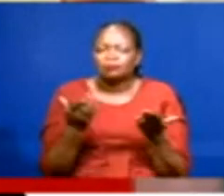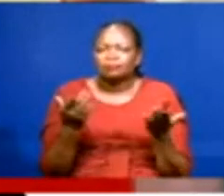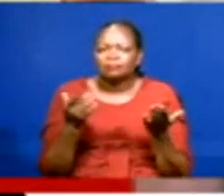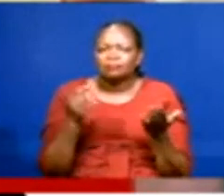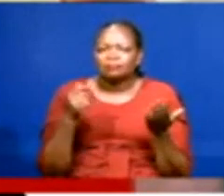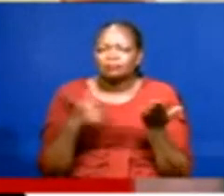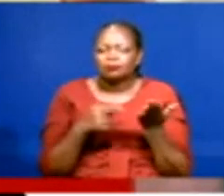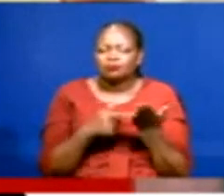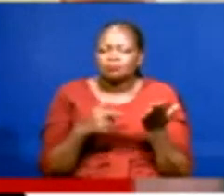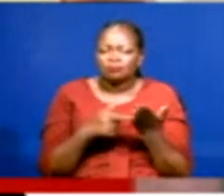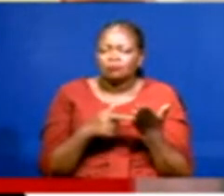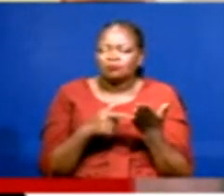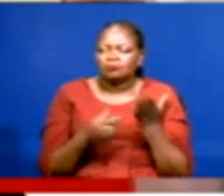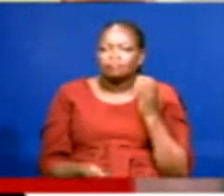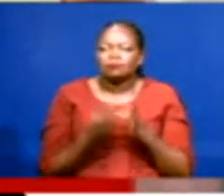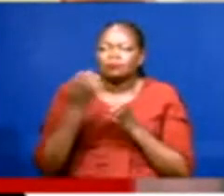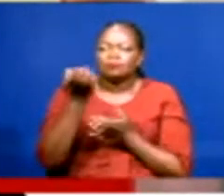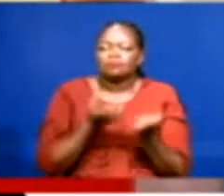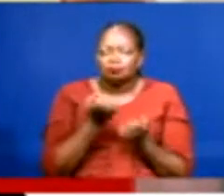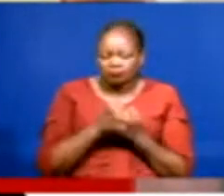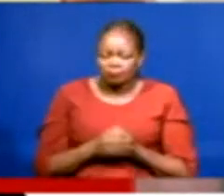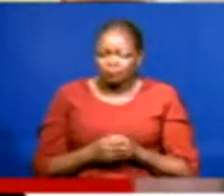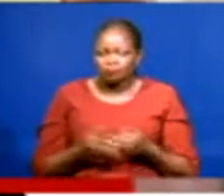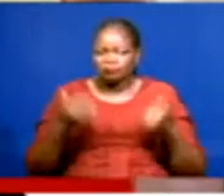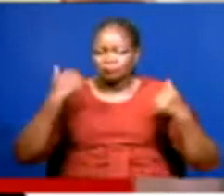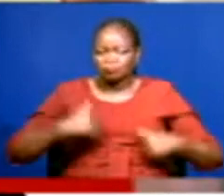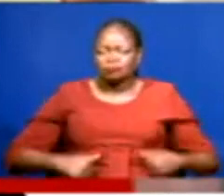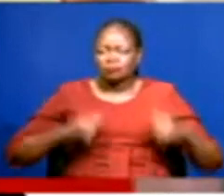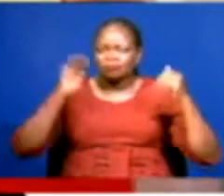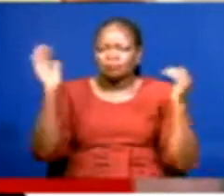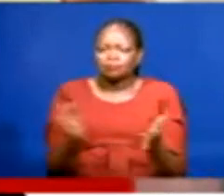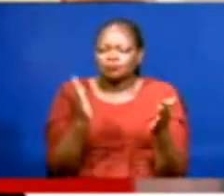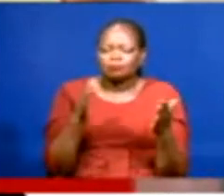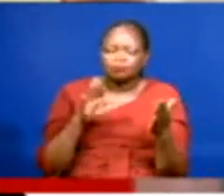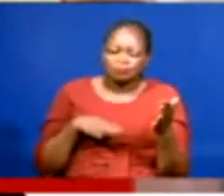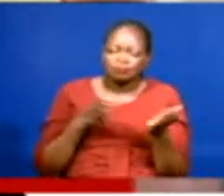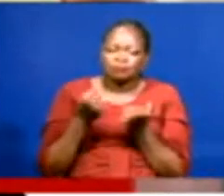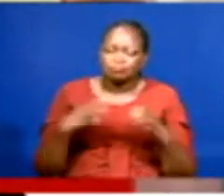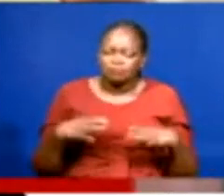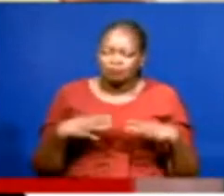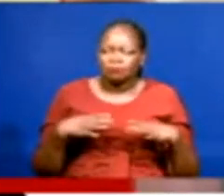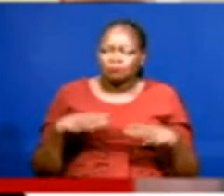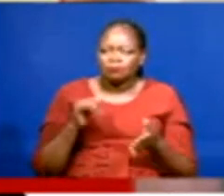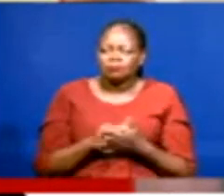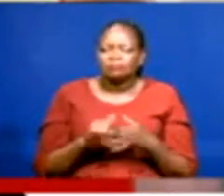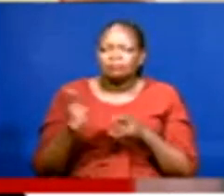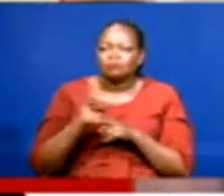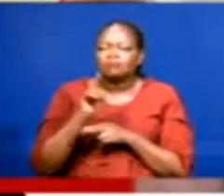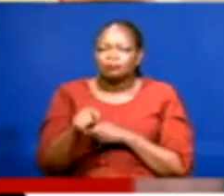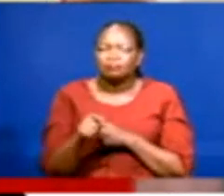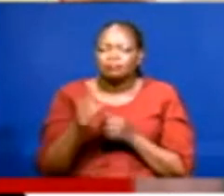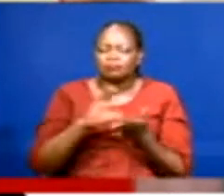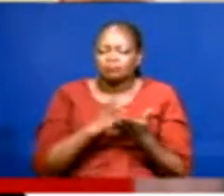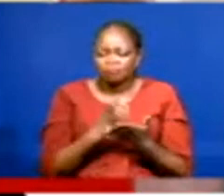ICT and creative economy. I therefore encourage women entrepreneurs to take advantage of these